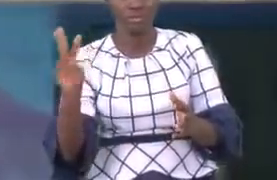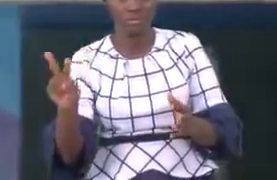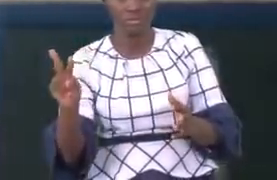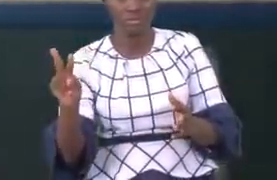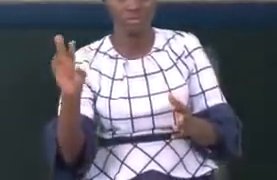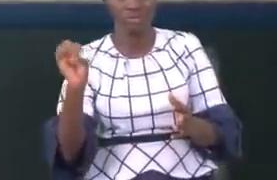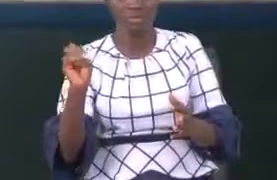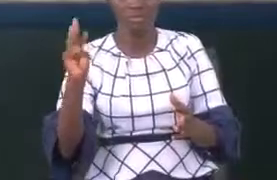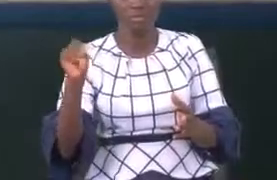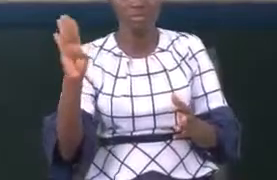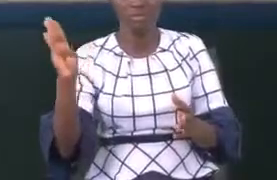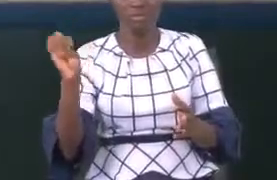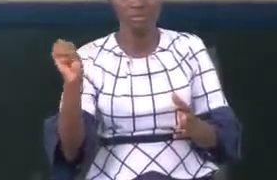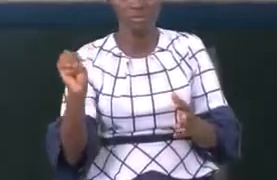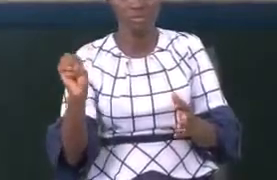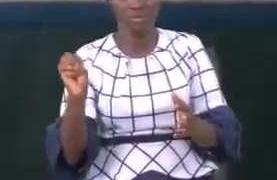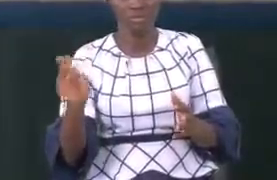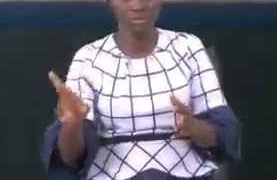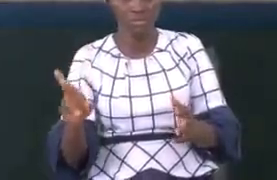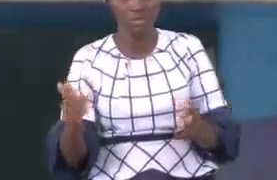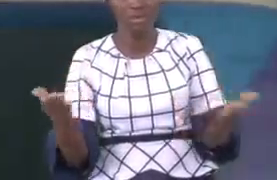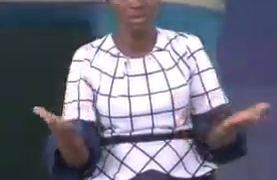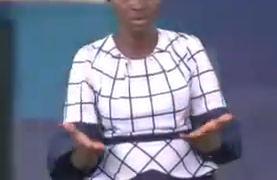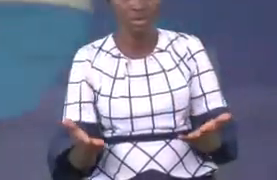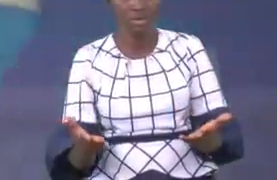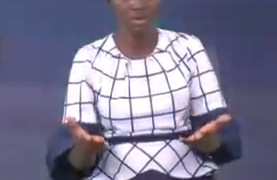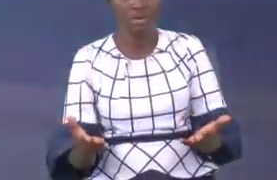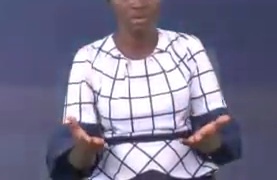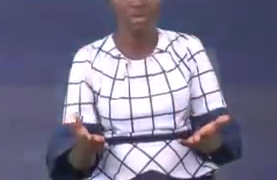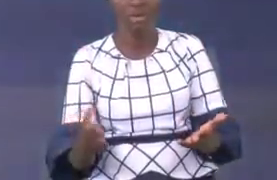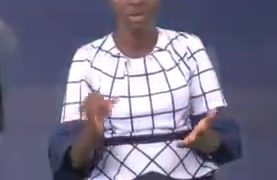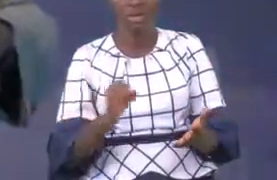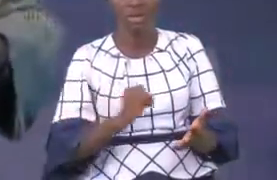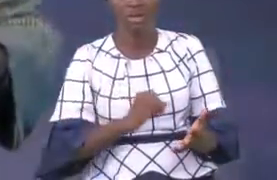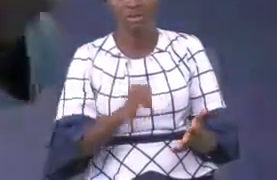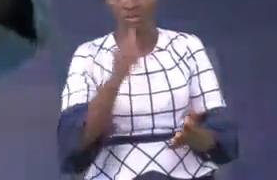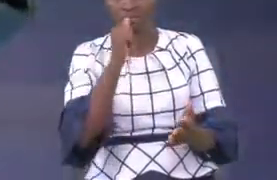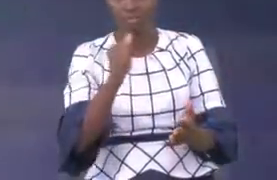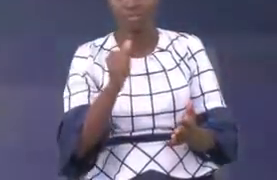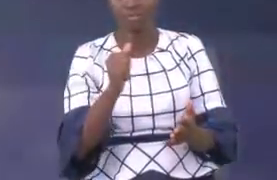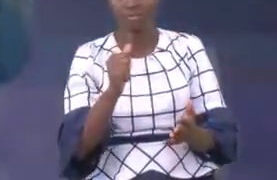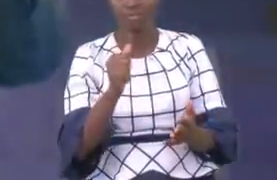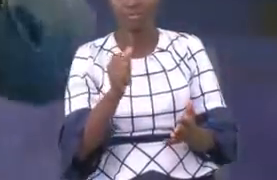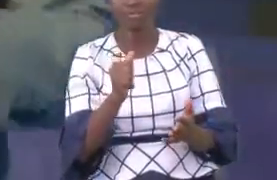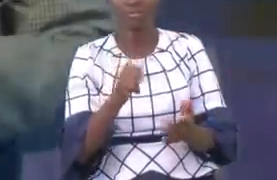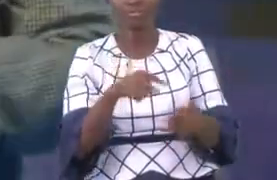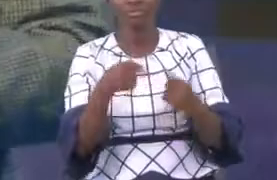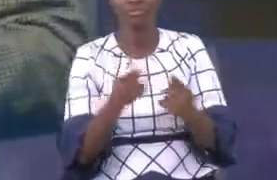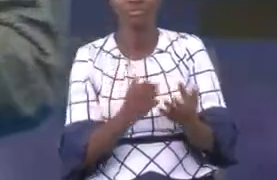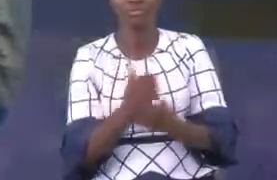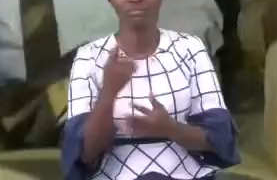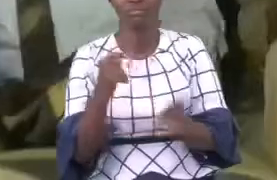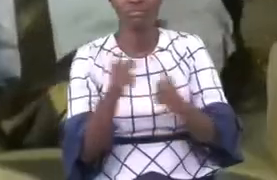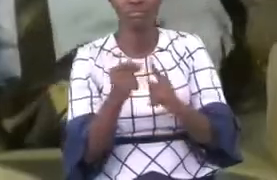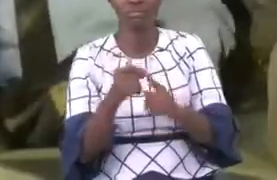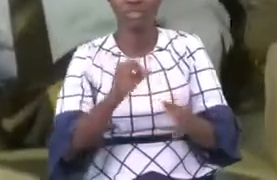the world, I want to tell you, miracles will happen in your